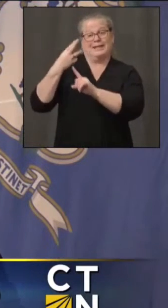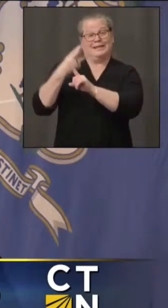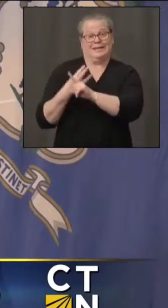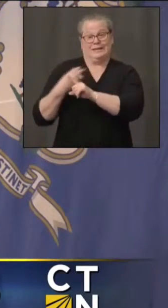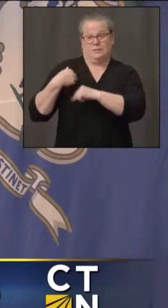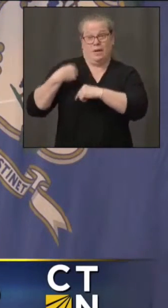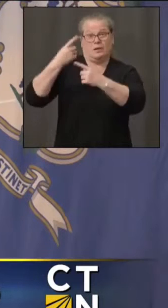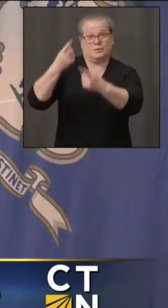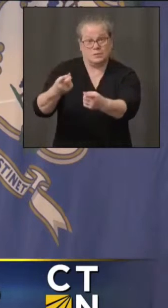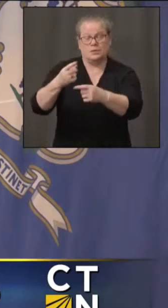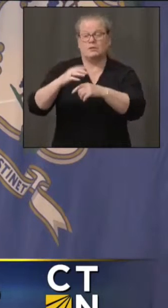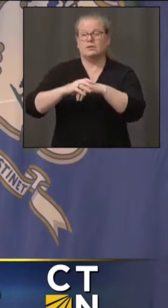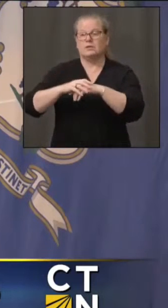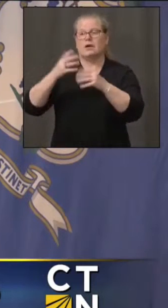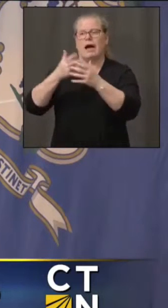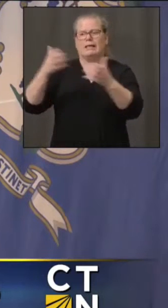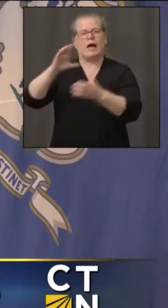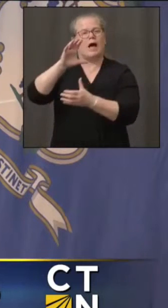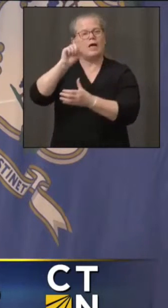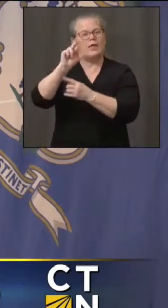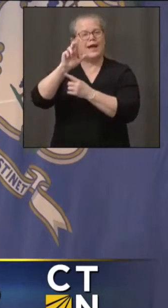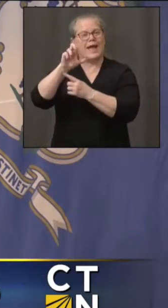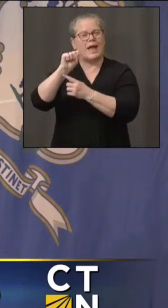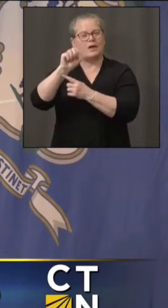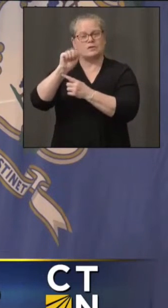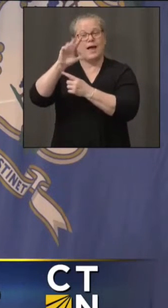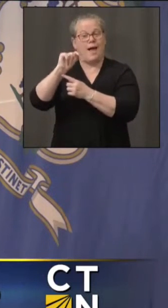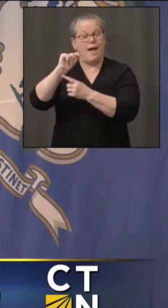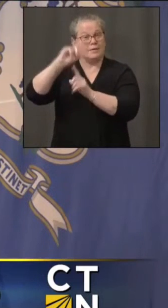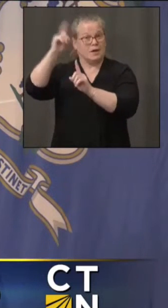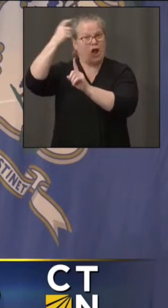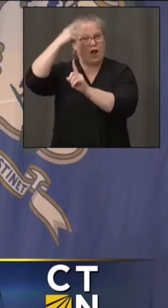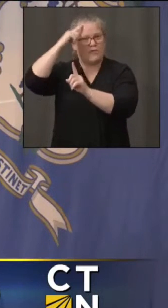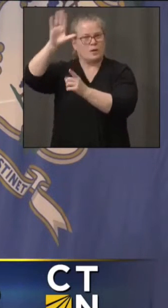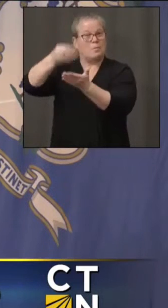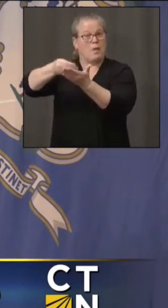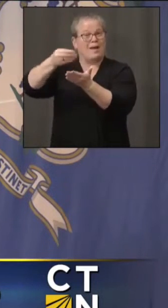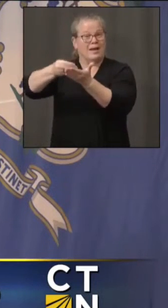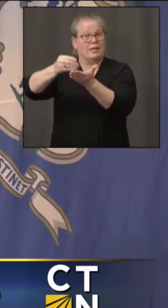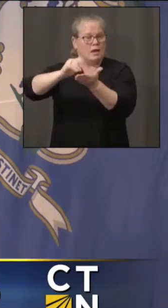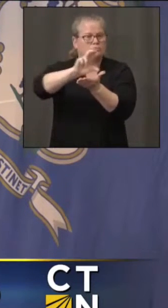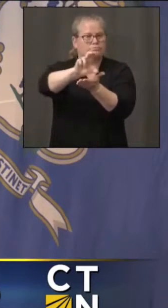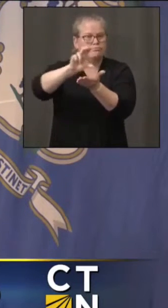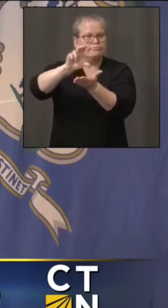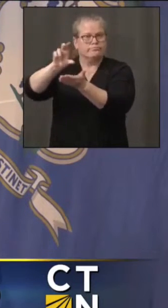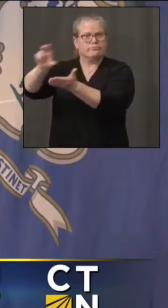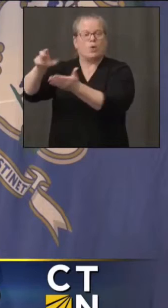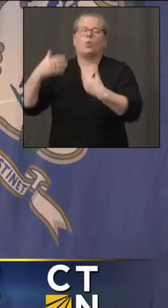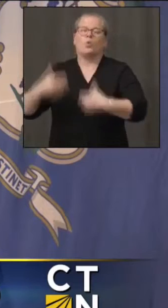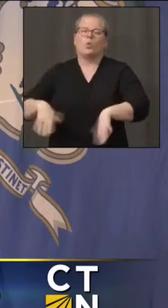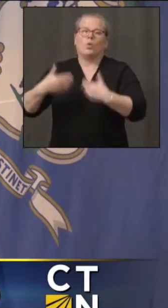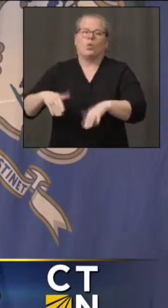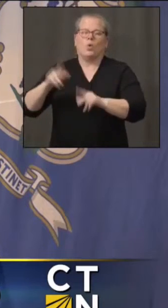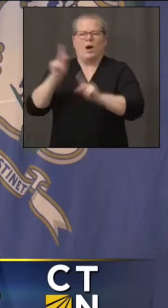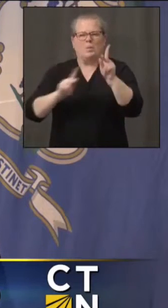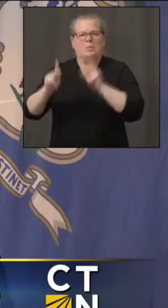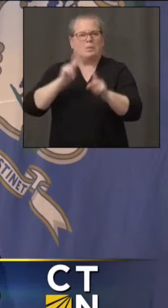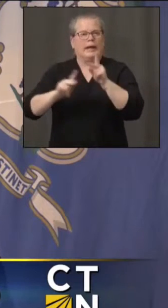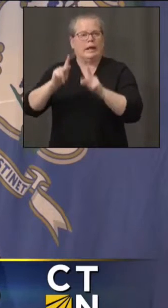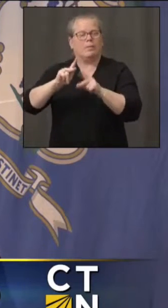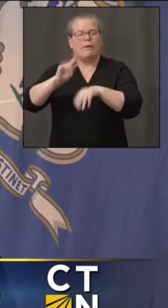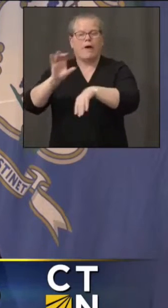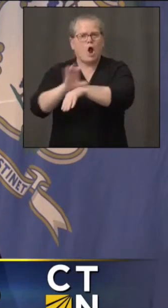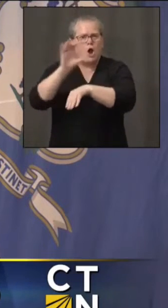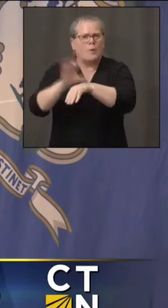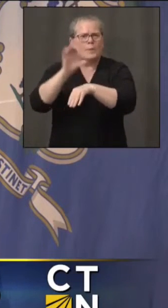cyber hacking around the country. I can tell you the DOL is tracking this very carefully as regards our